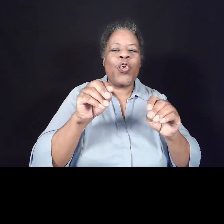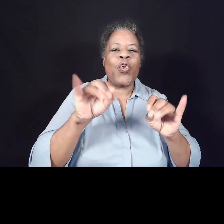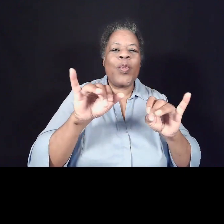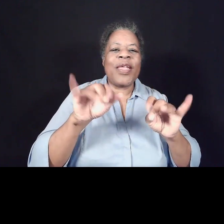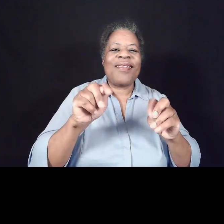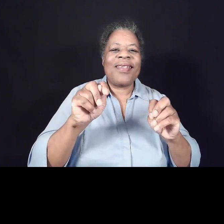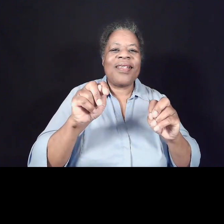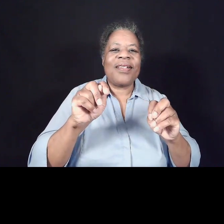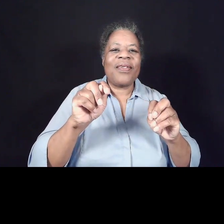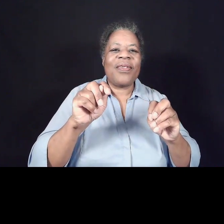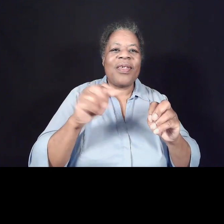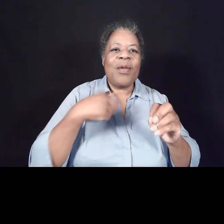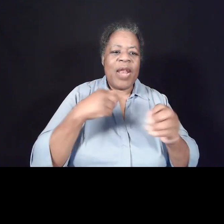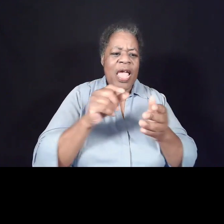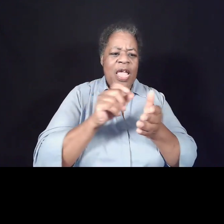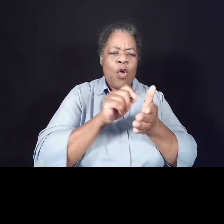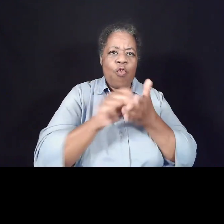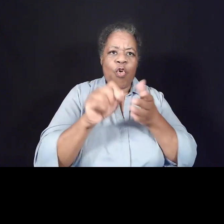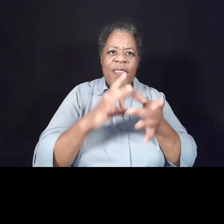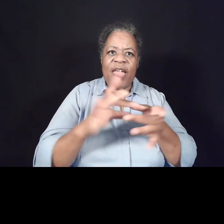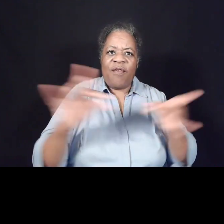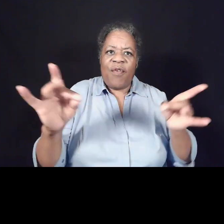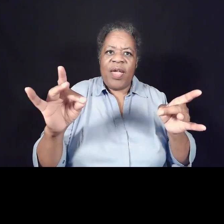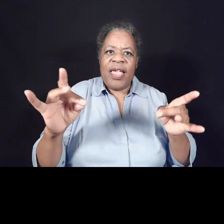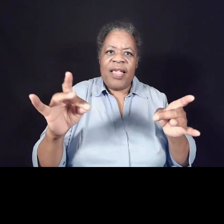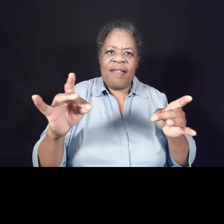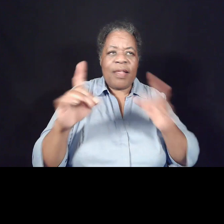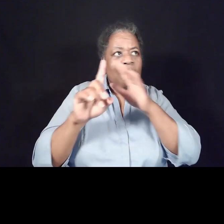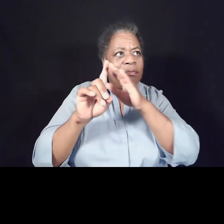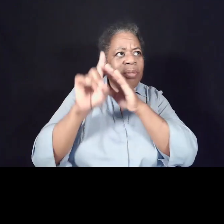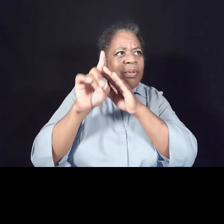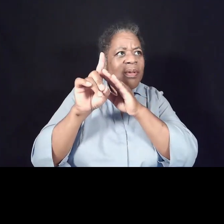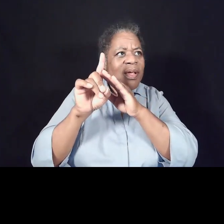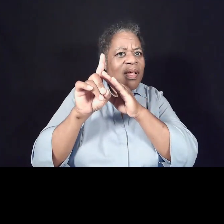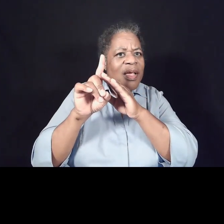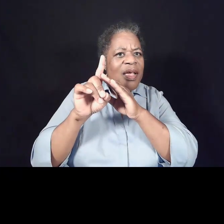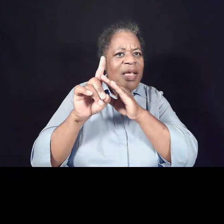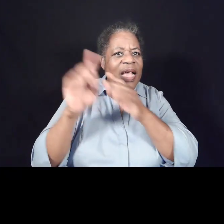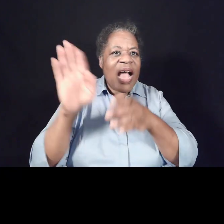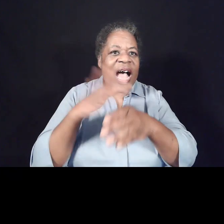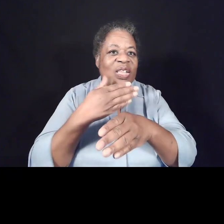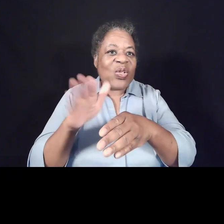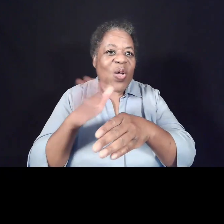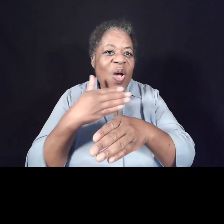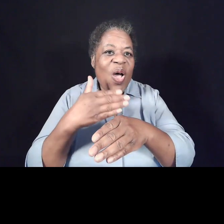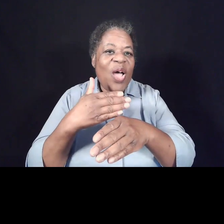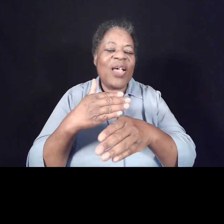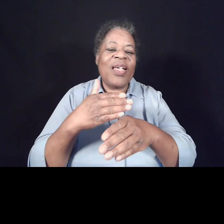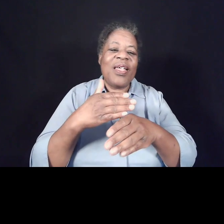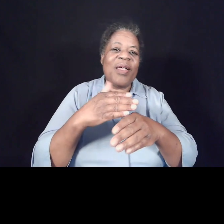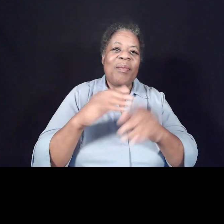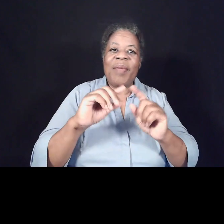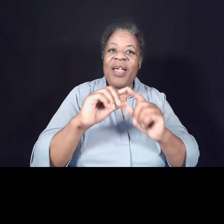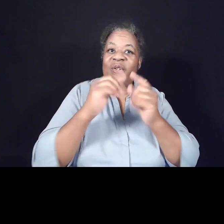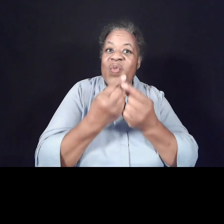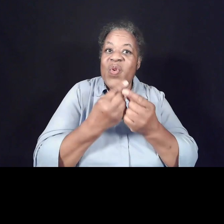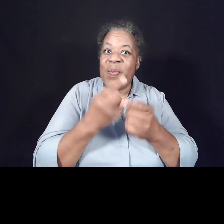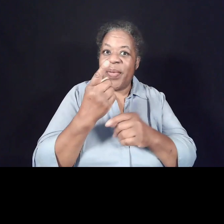When I wrote that phrase, it brought to my mind a cool song by Imagine Dragons from a few years